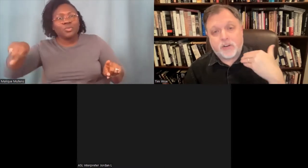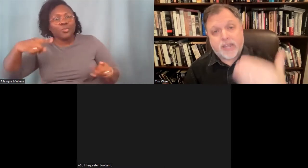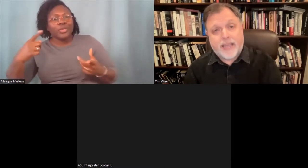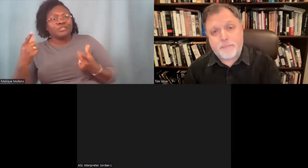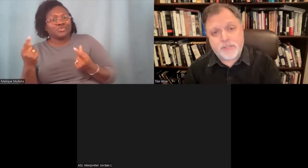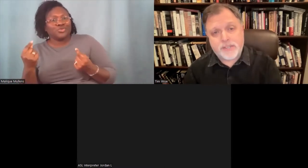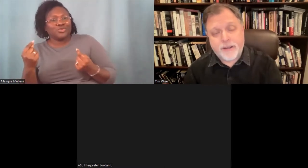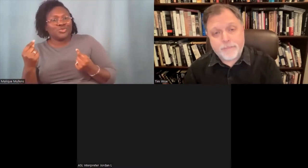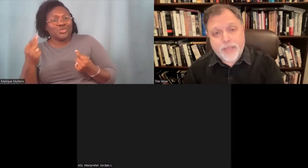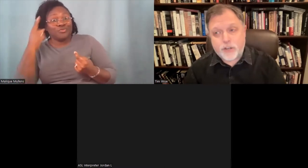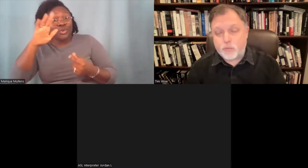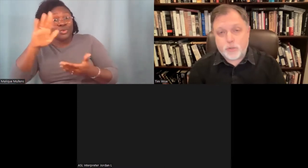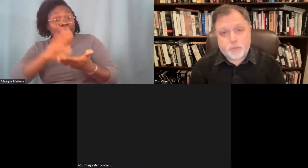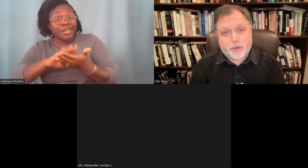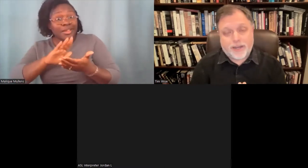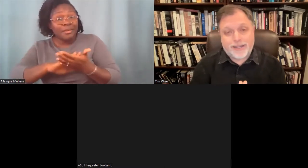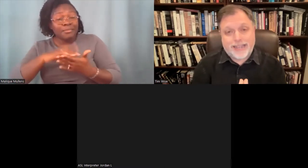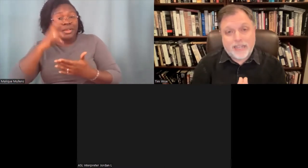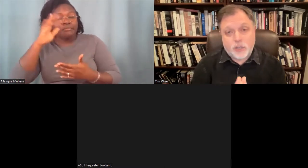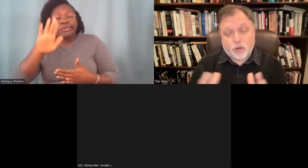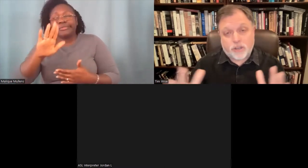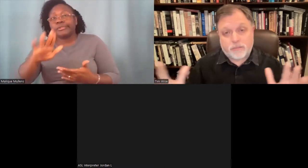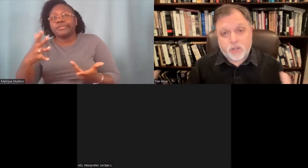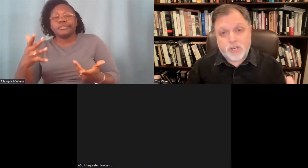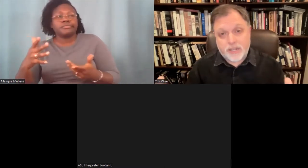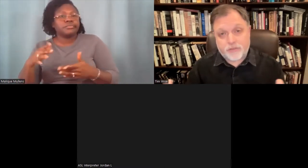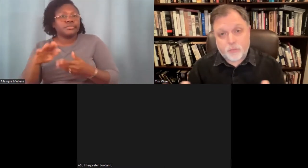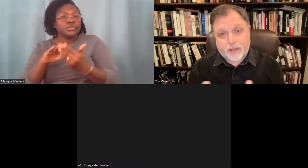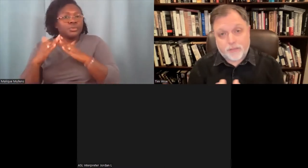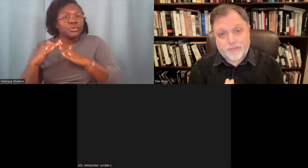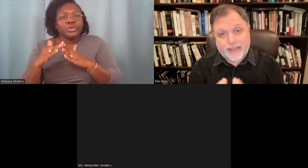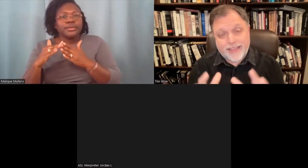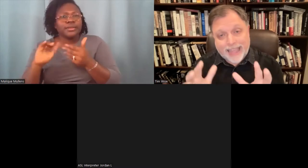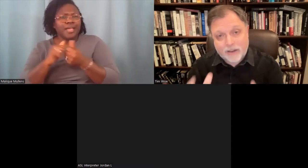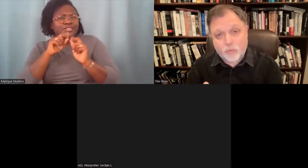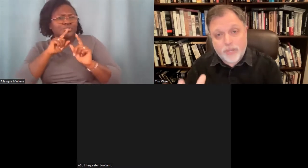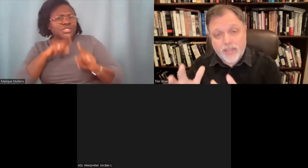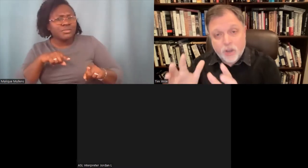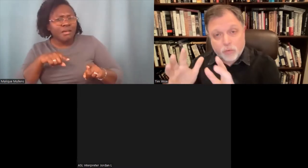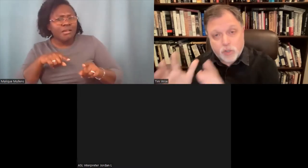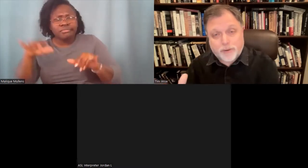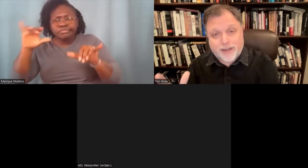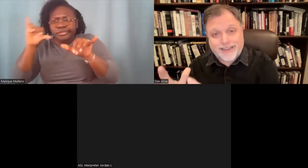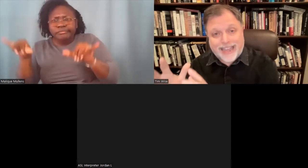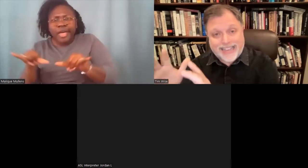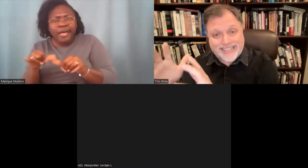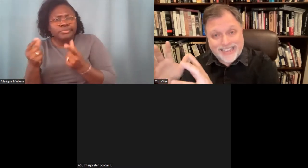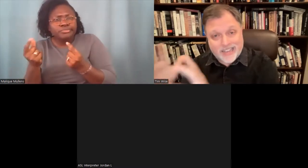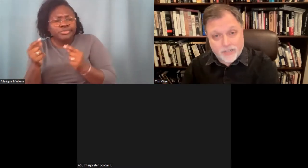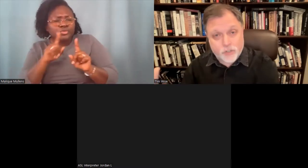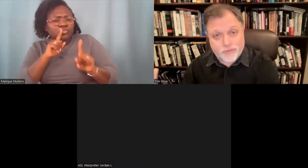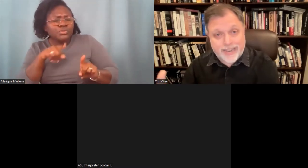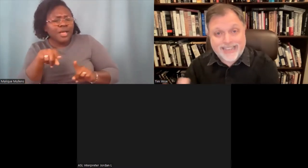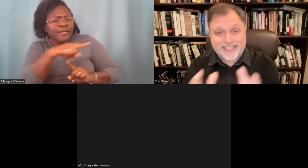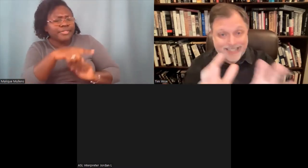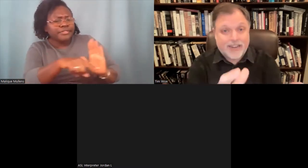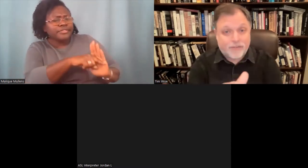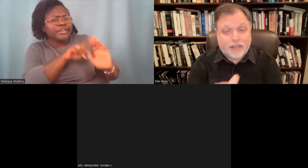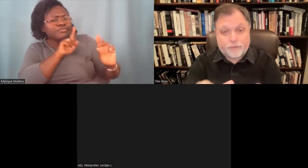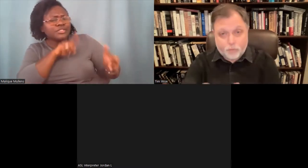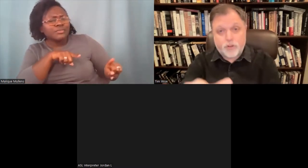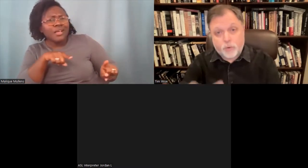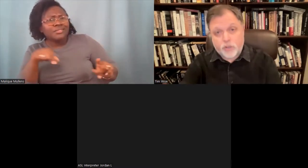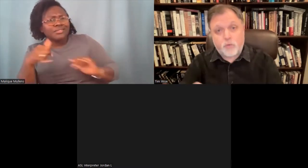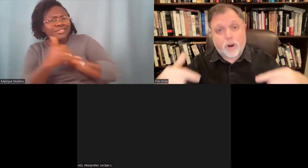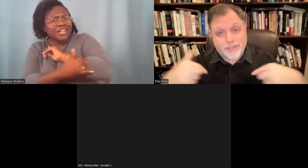respond at your campus? How do you respond in your community and throughout the Valley? How do we respond as a country, as a state